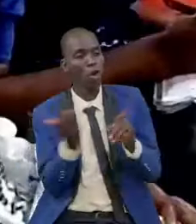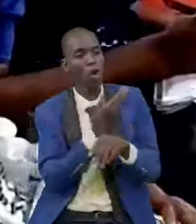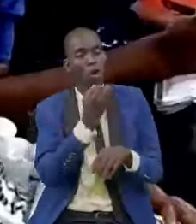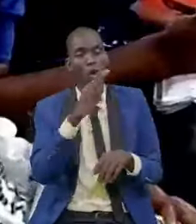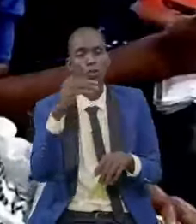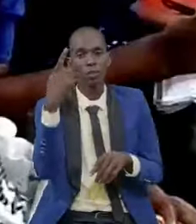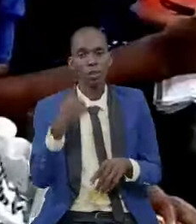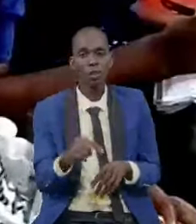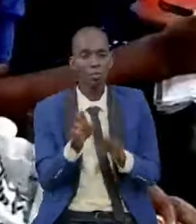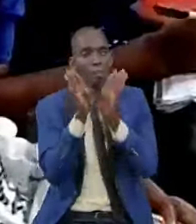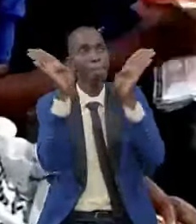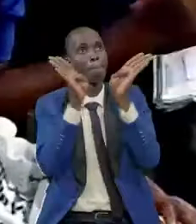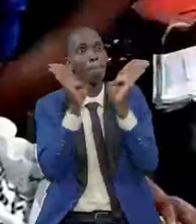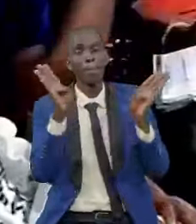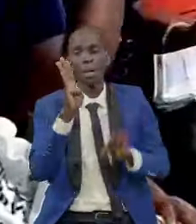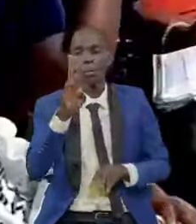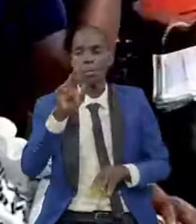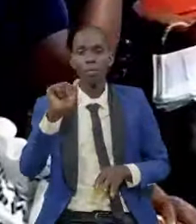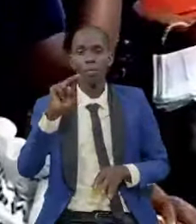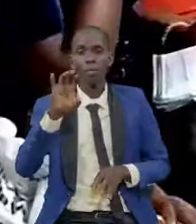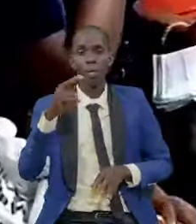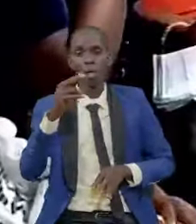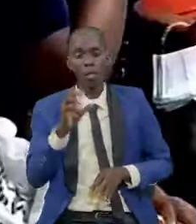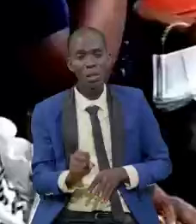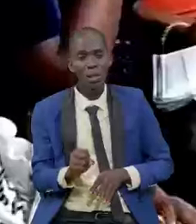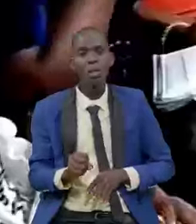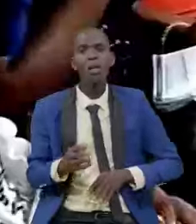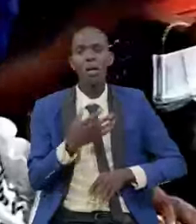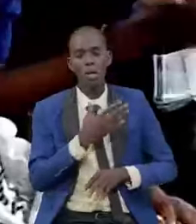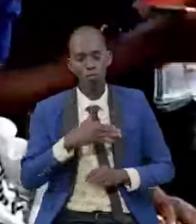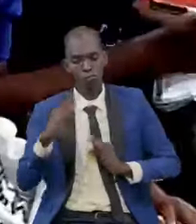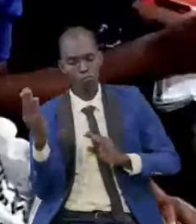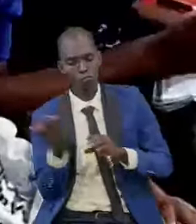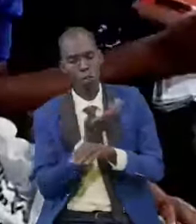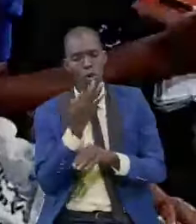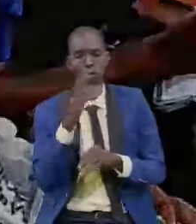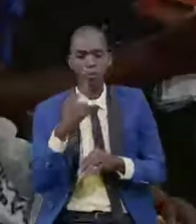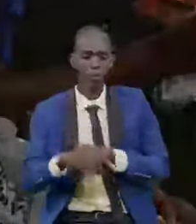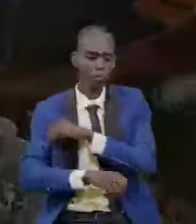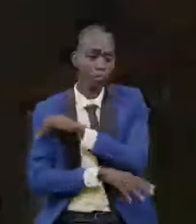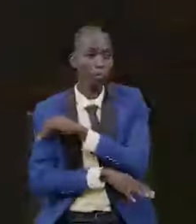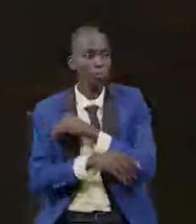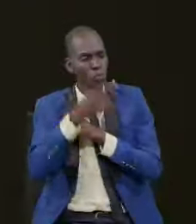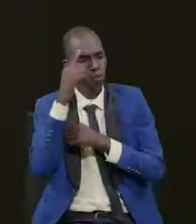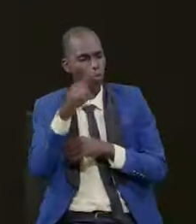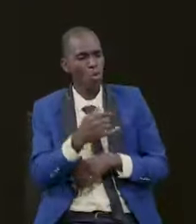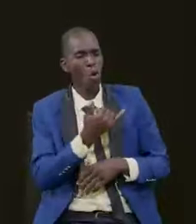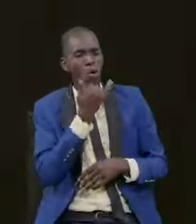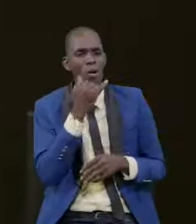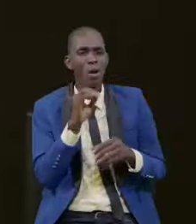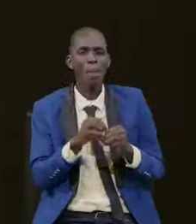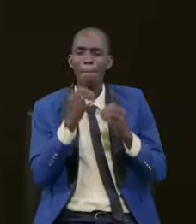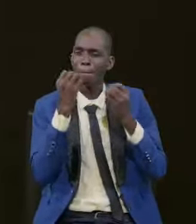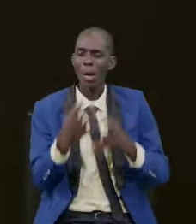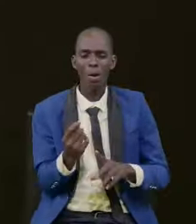the roots. And because of that, because we offend in many words, because we offend, we break